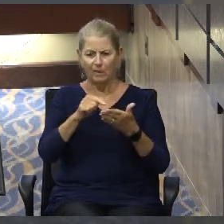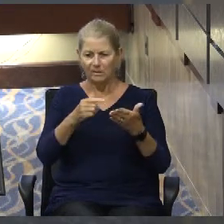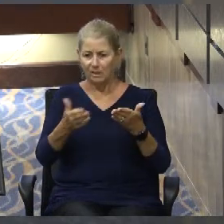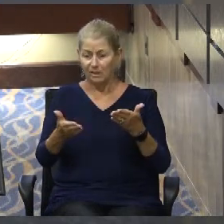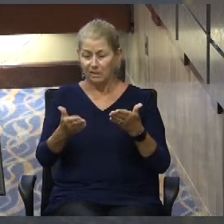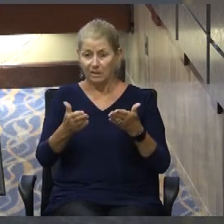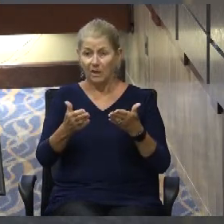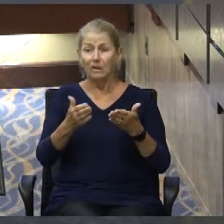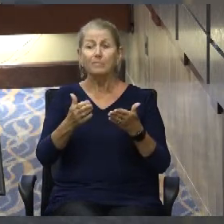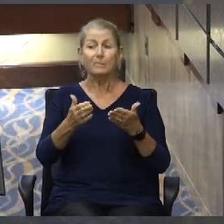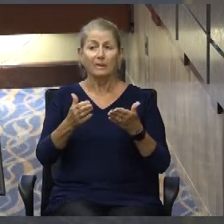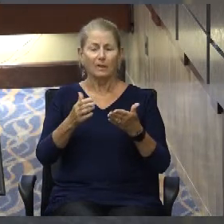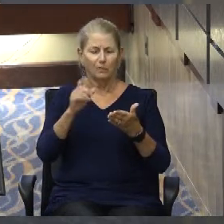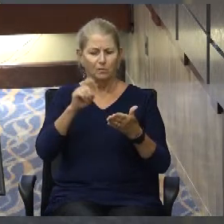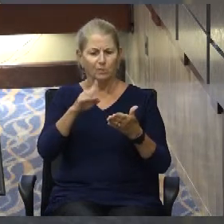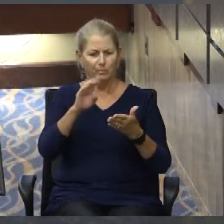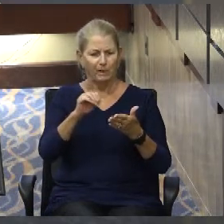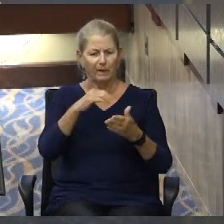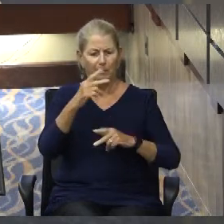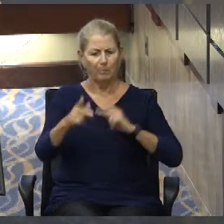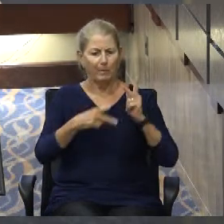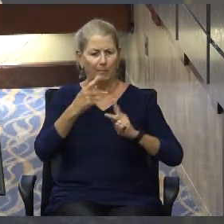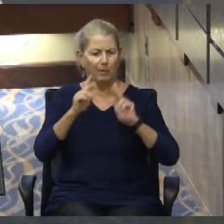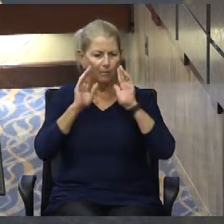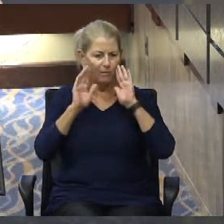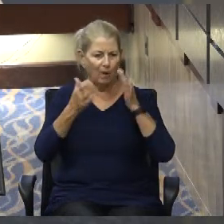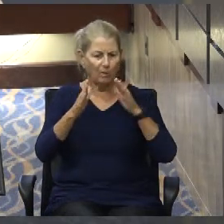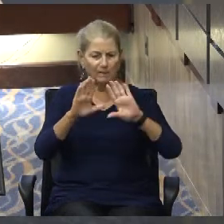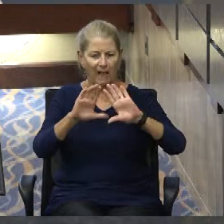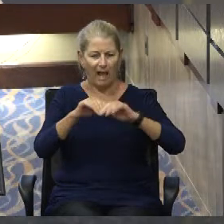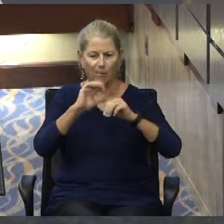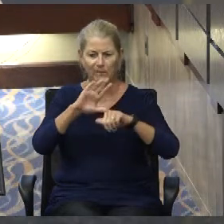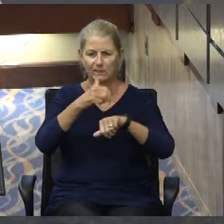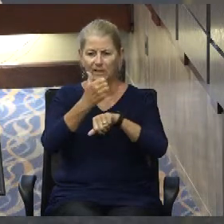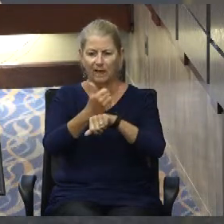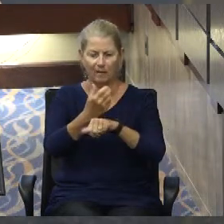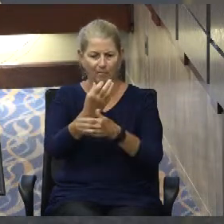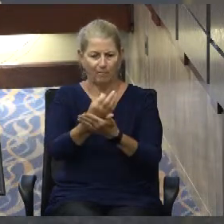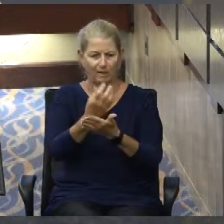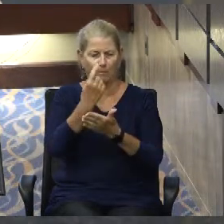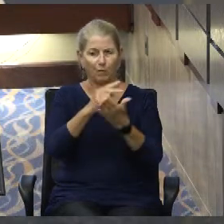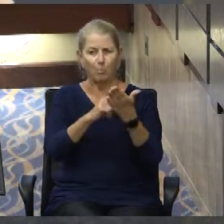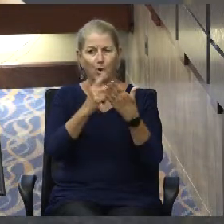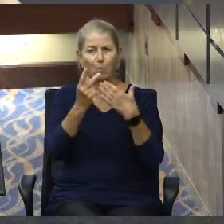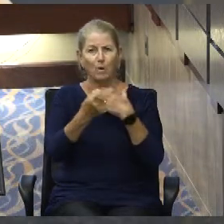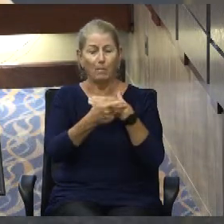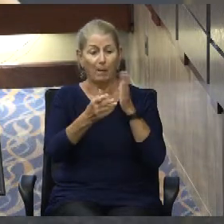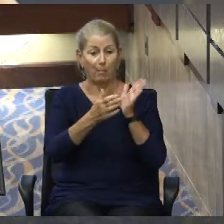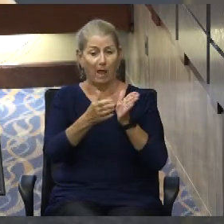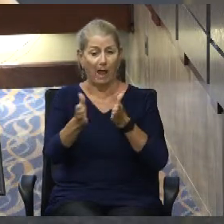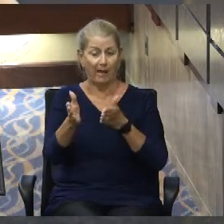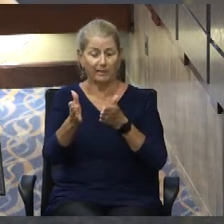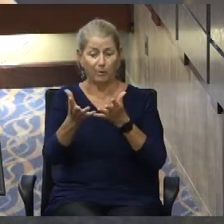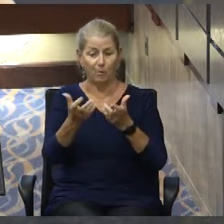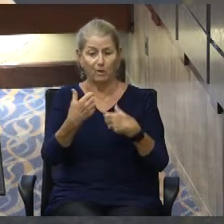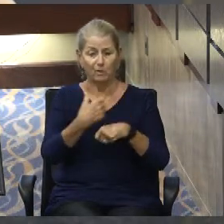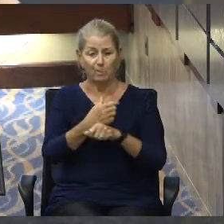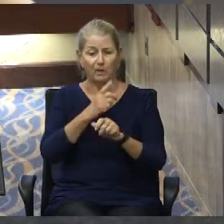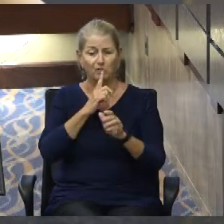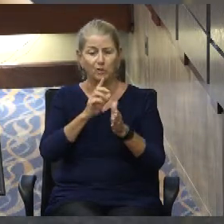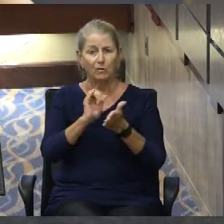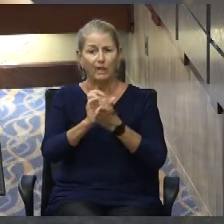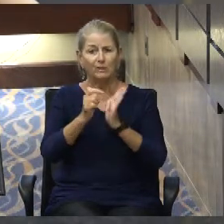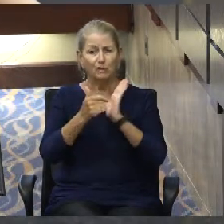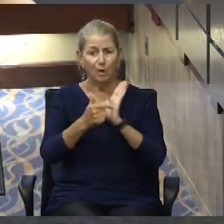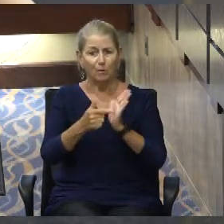people-focused in how we set up, funding for these programs and these plans, and we want to make sure that it's reflective of what the